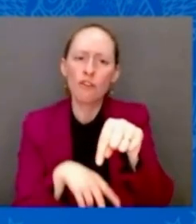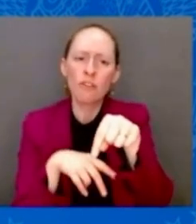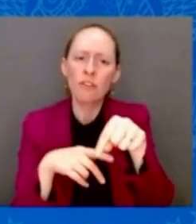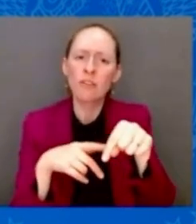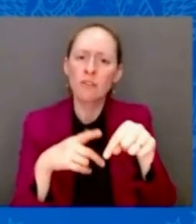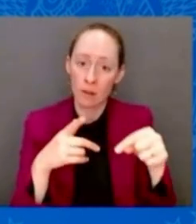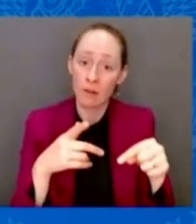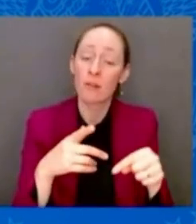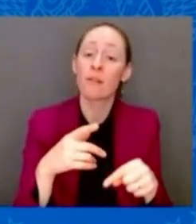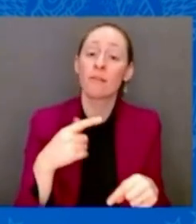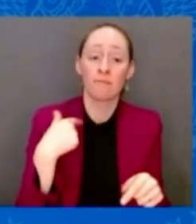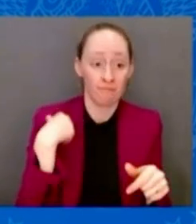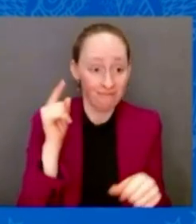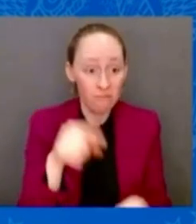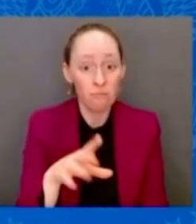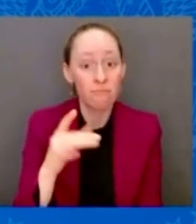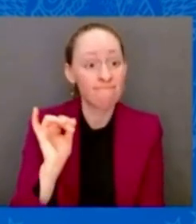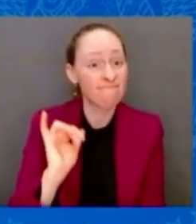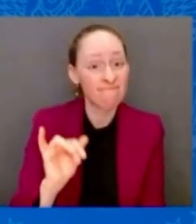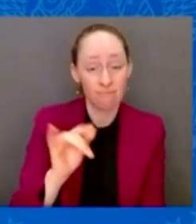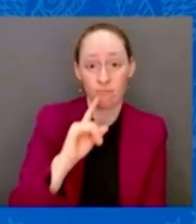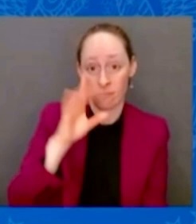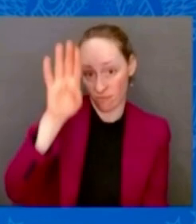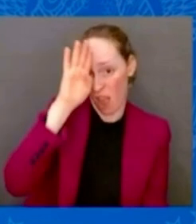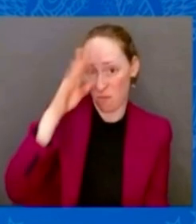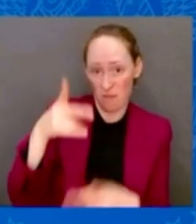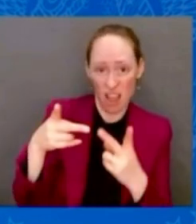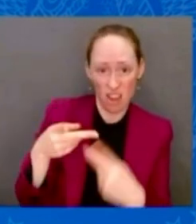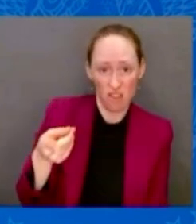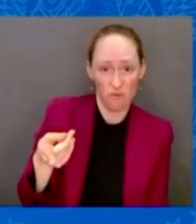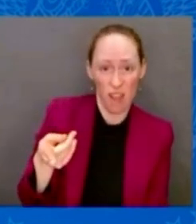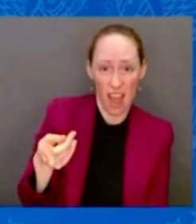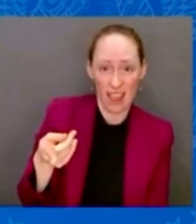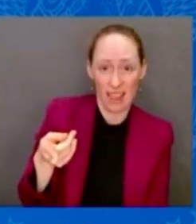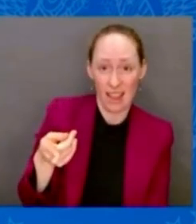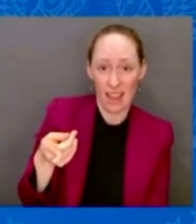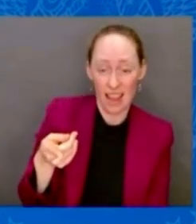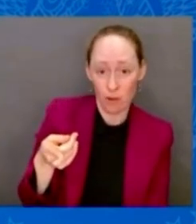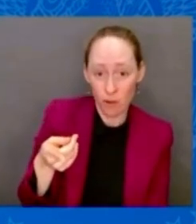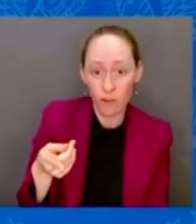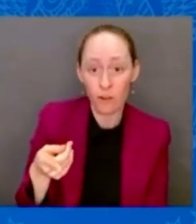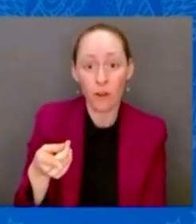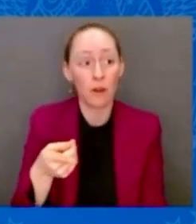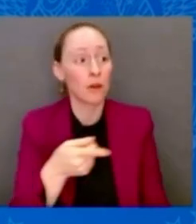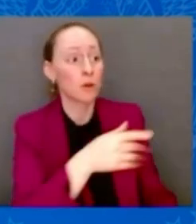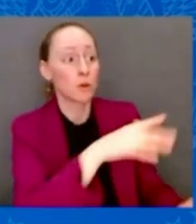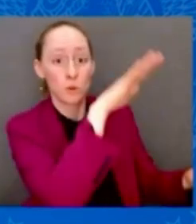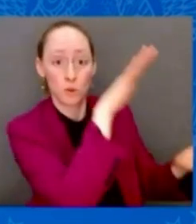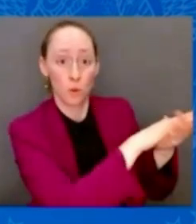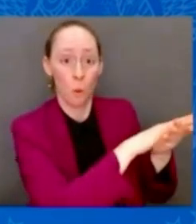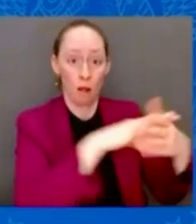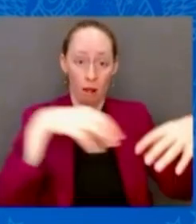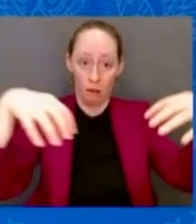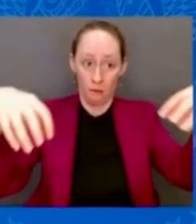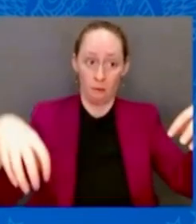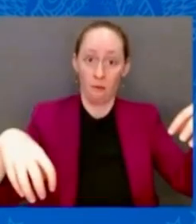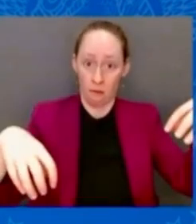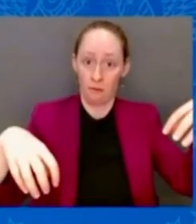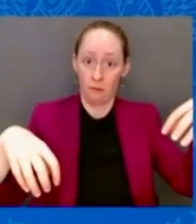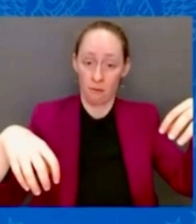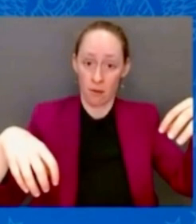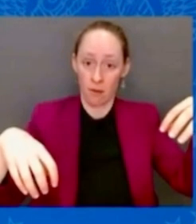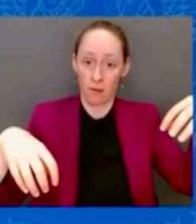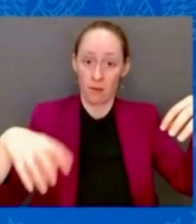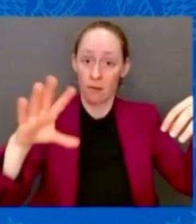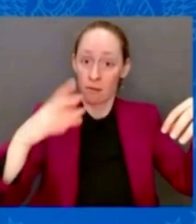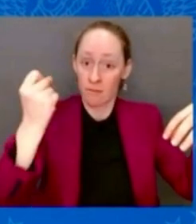side was a school. Had there been a fire, They couldn't get across that bridge because they couldn't handle the